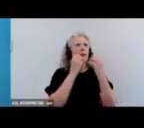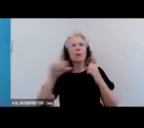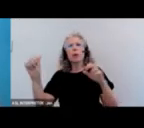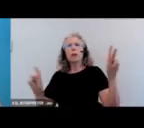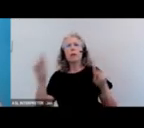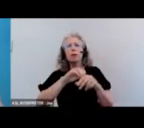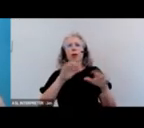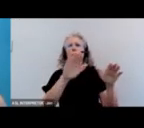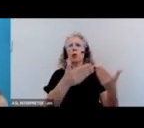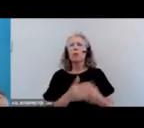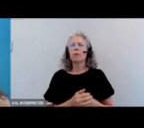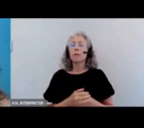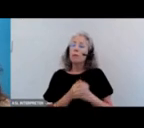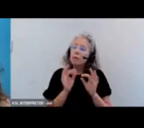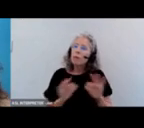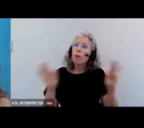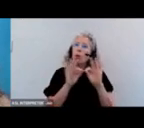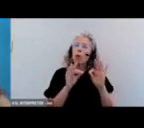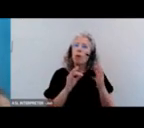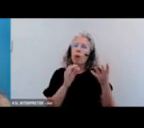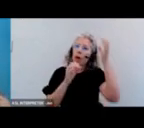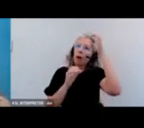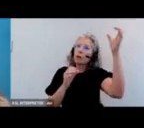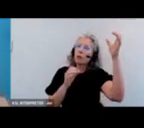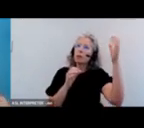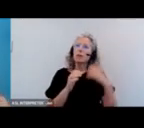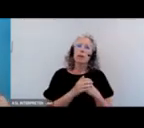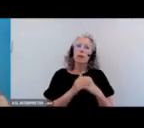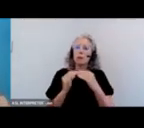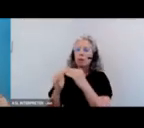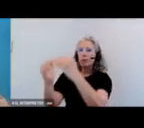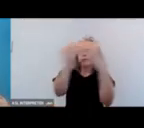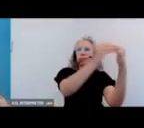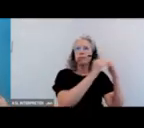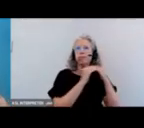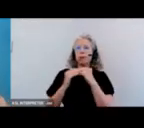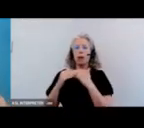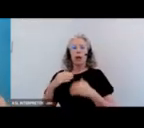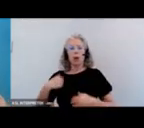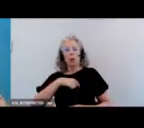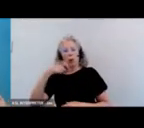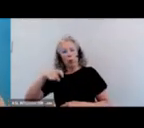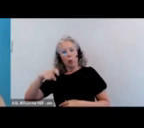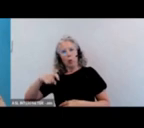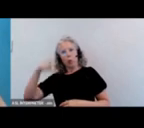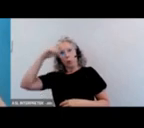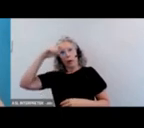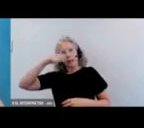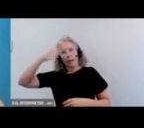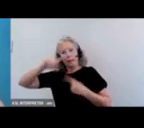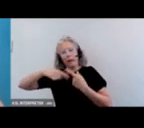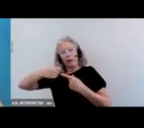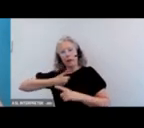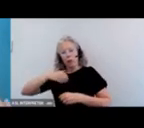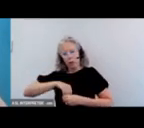in the room. There's something really important about that concept of the greatest, you know, we are the wisest about ourselves. The wisdom lies within. We might need